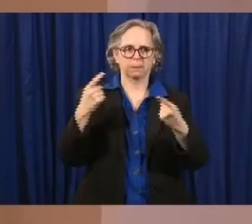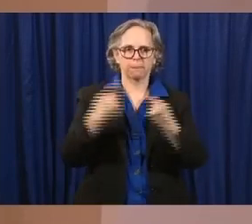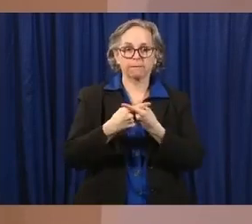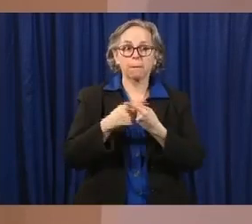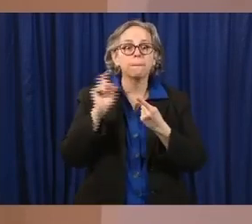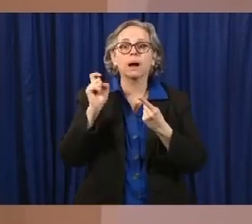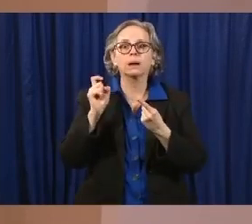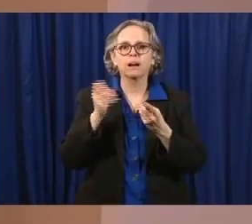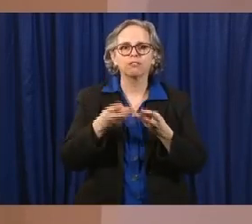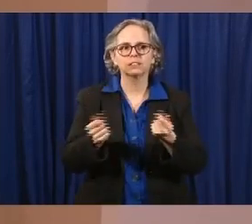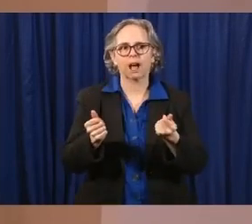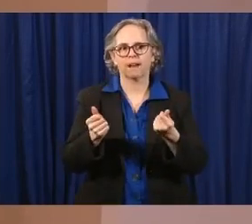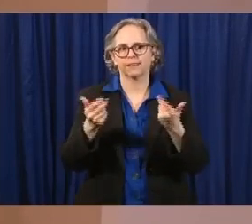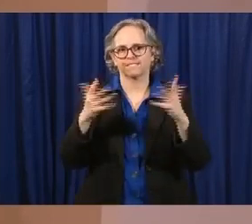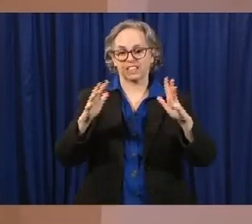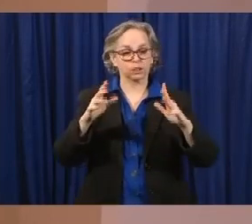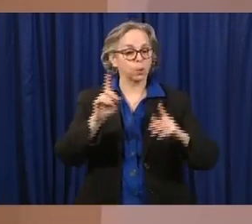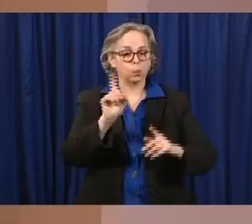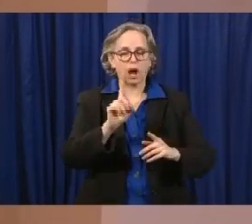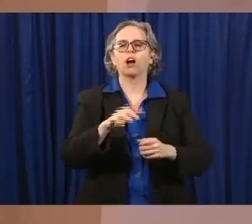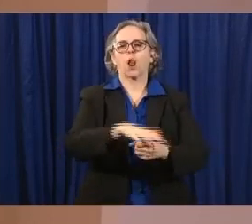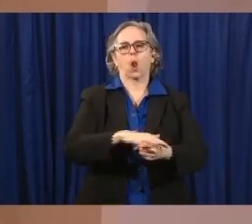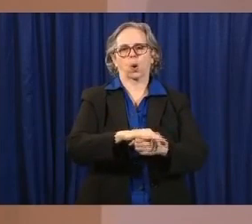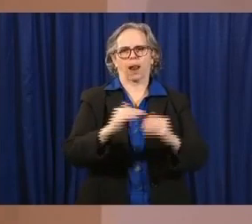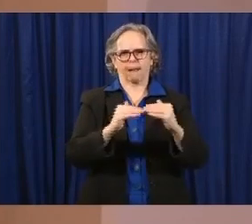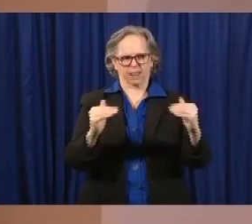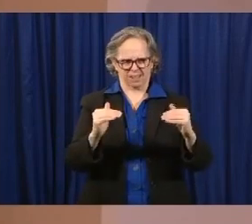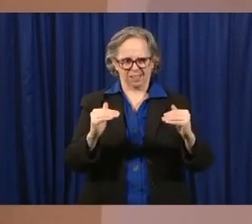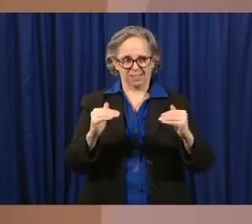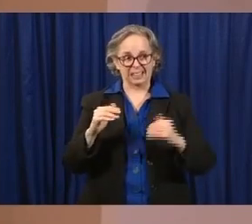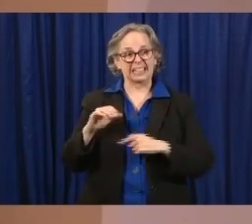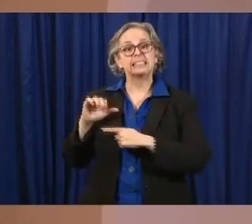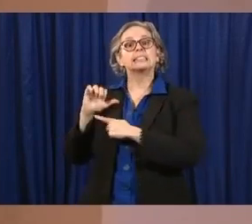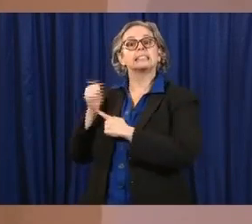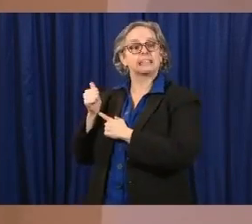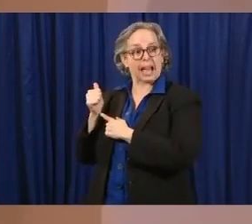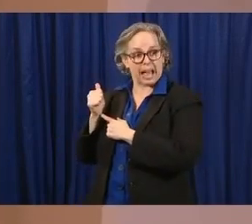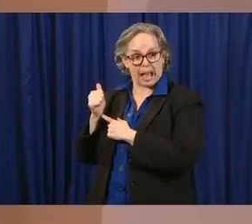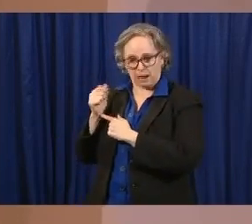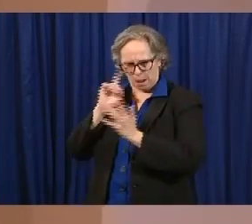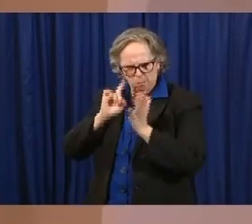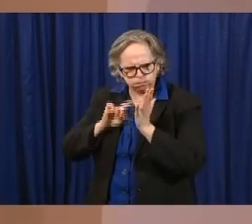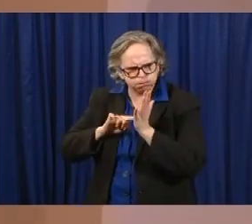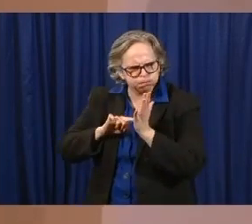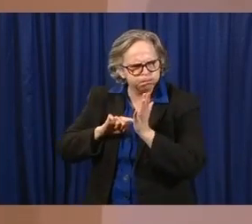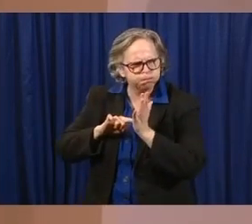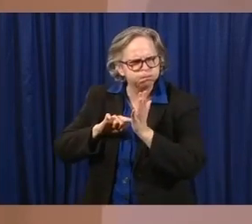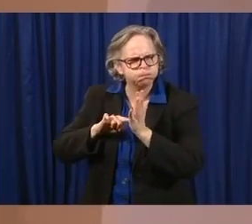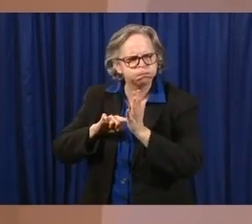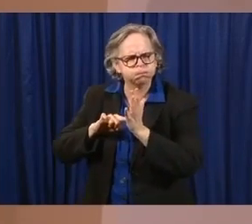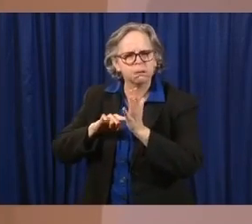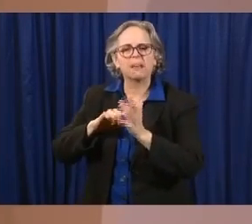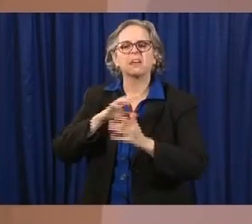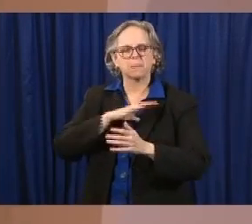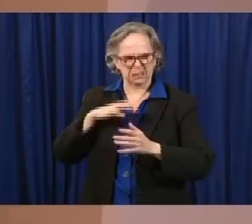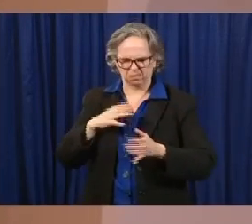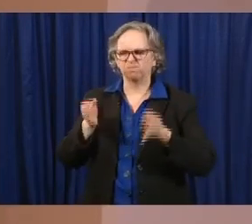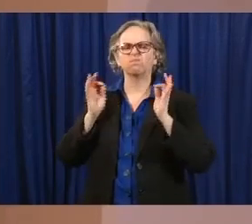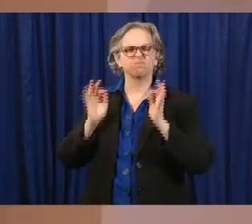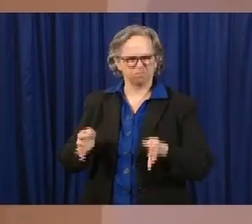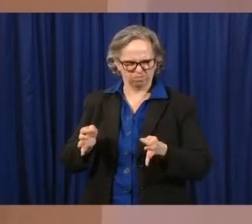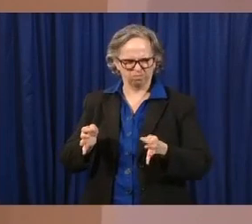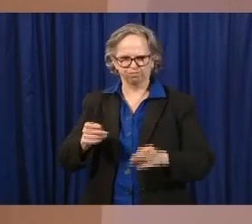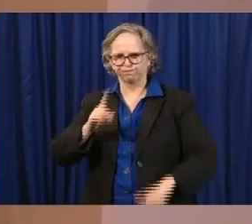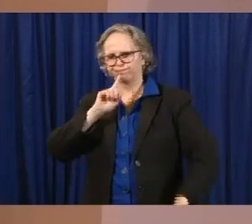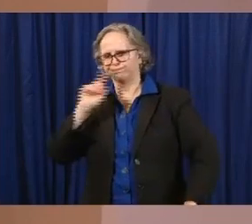didn't need to make a ruling, and then there were 10 that were investigated where the commission did rule, and examples